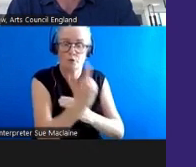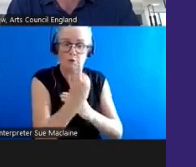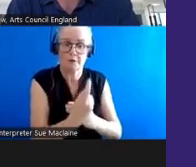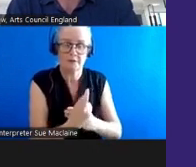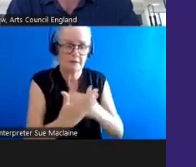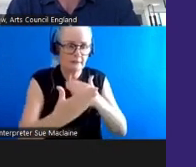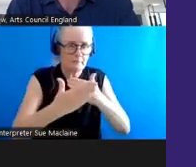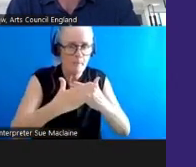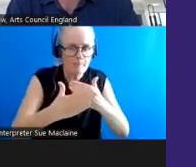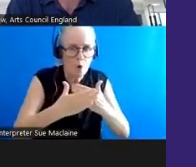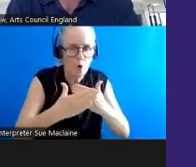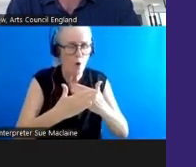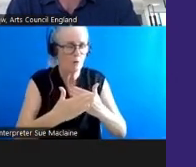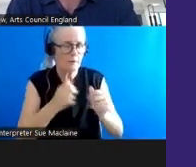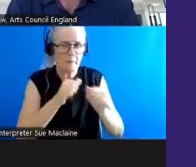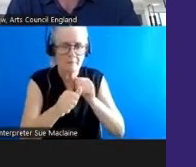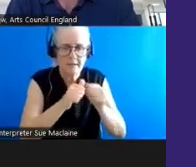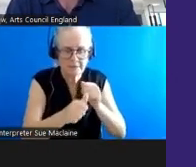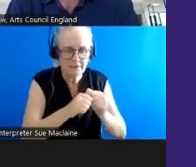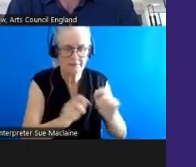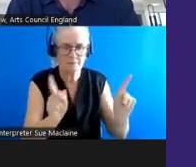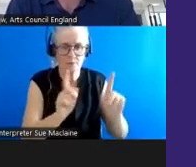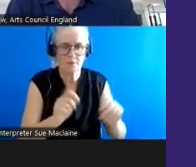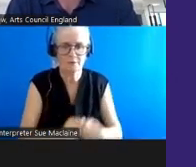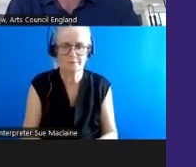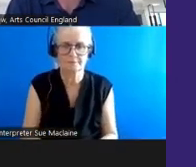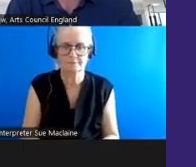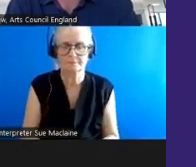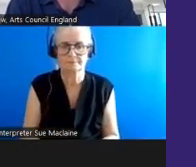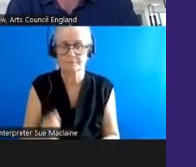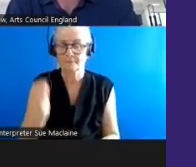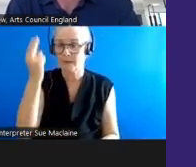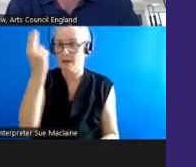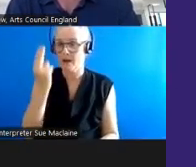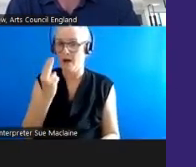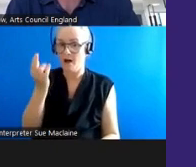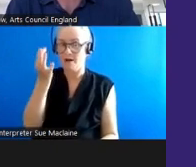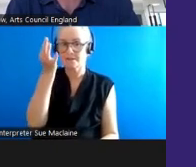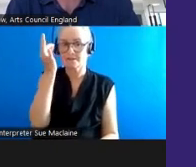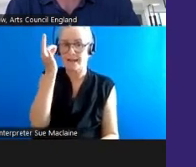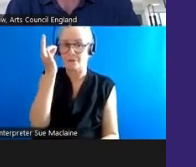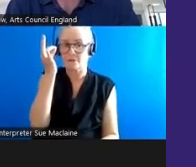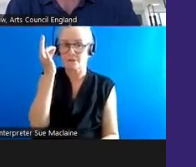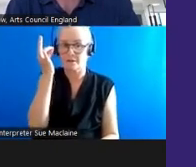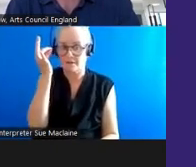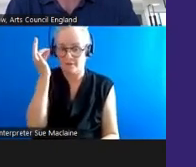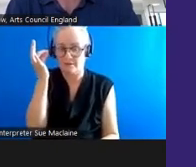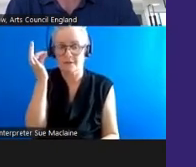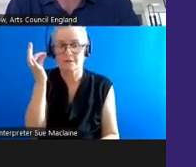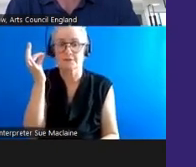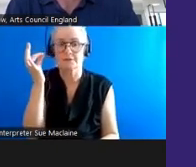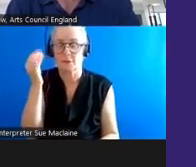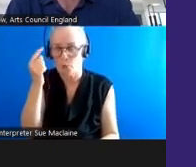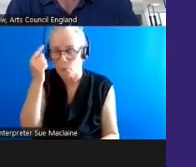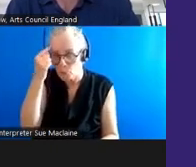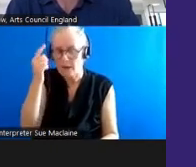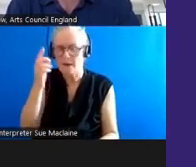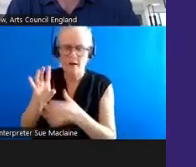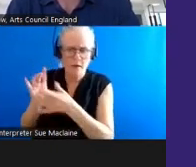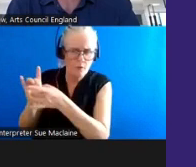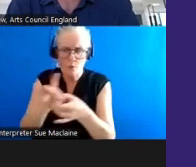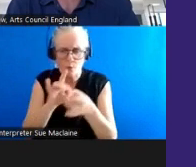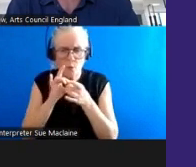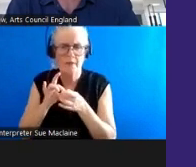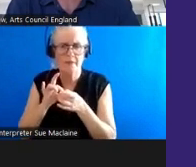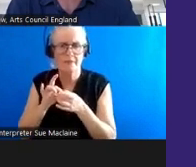better. So it's a chance for us to think, and this is what the Arts Council is very much doing at the moment, alongside our partners in combined authorities and strategic authorities, and with